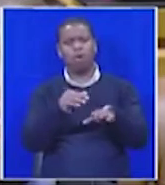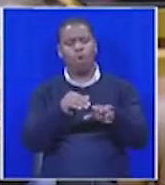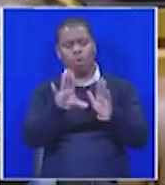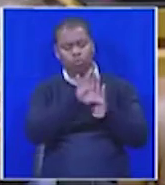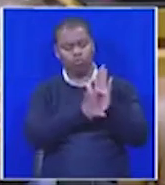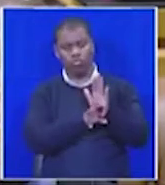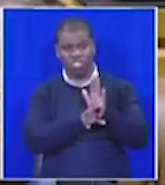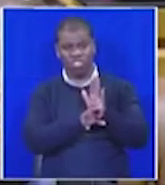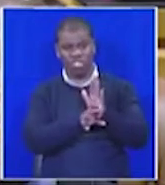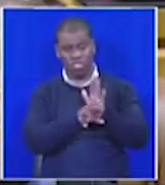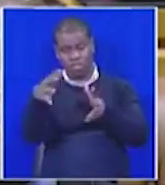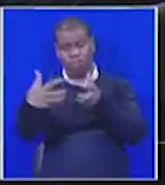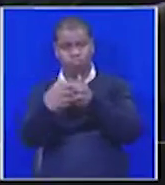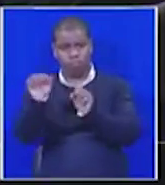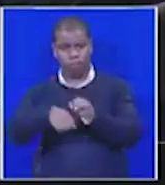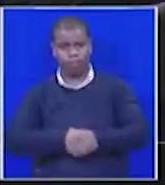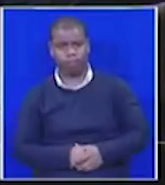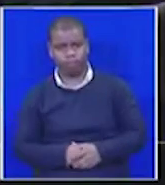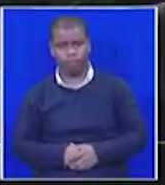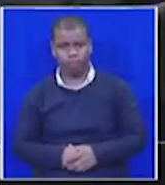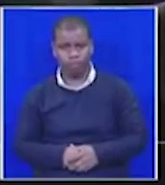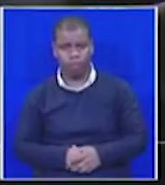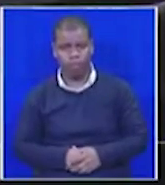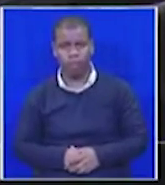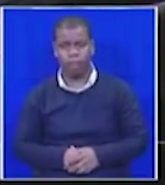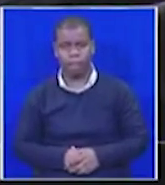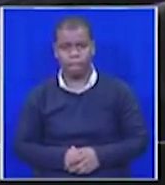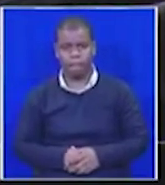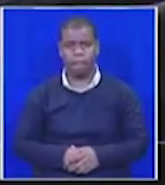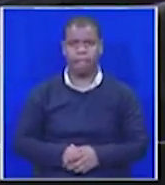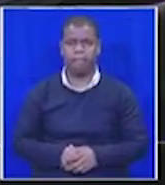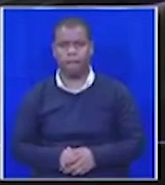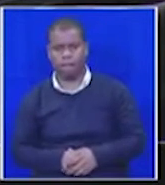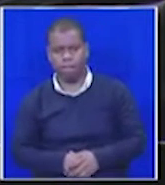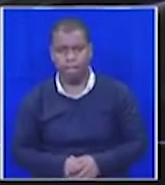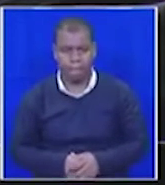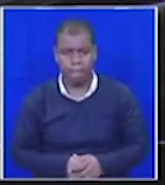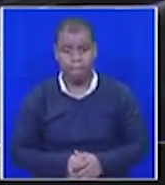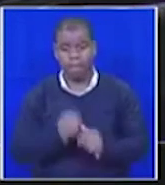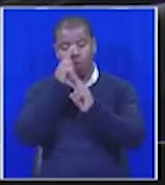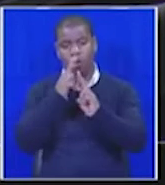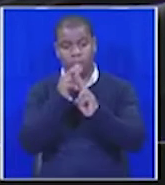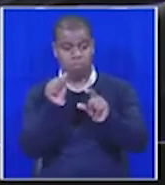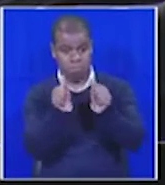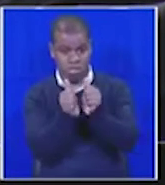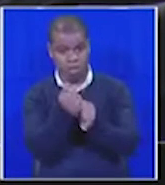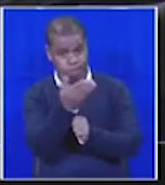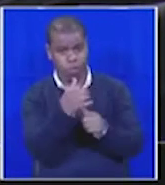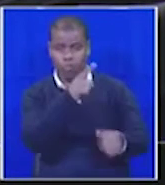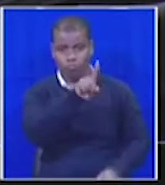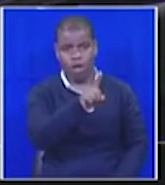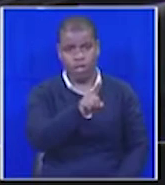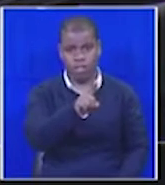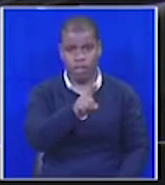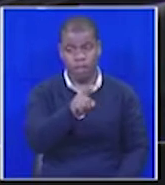Constitution. So, Honourable Minister, no, Honourable Minister is correct. And furthermore, Honourable Ollis,